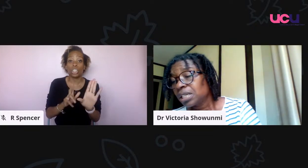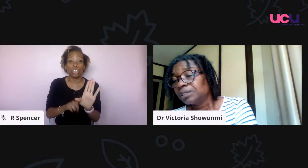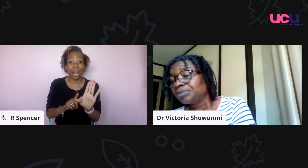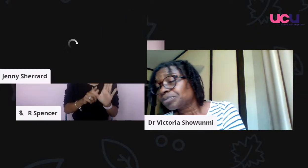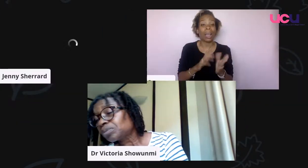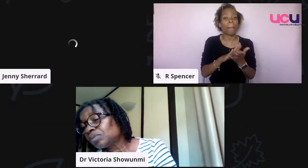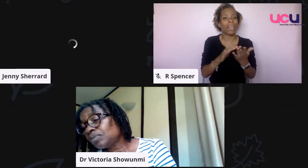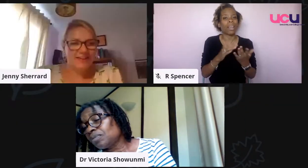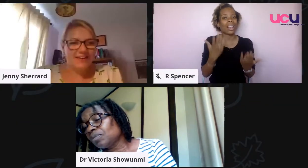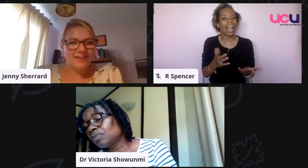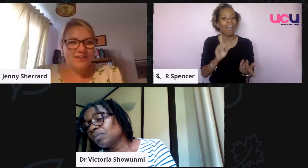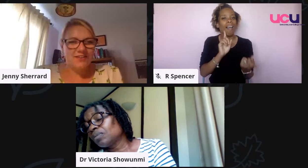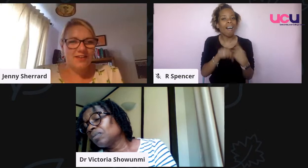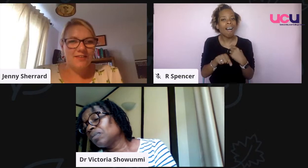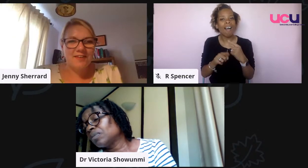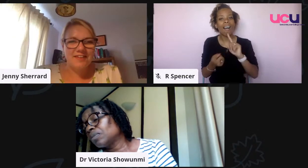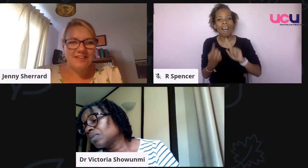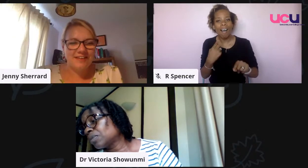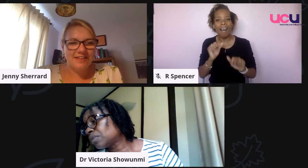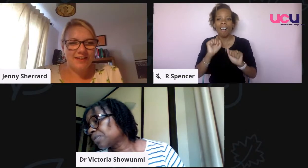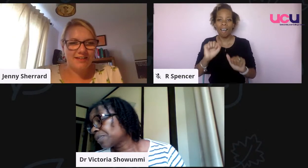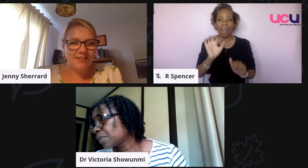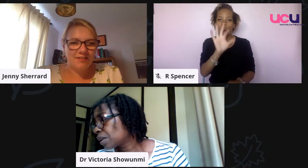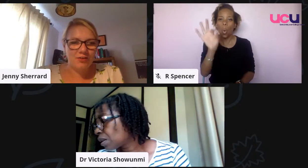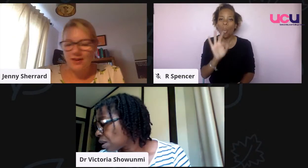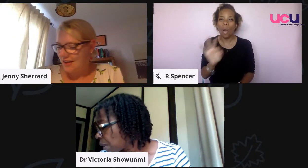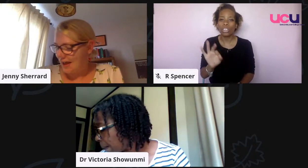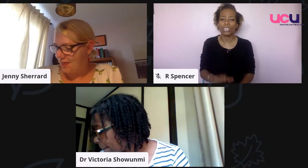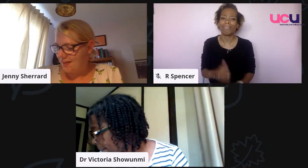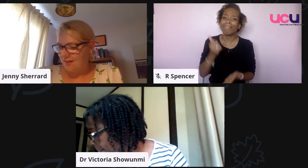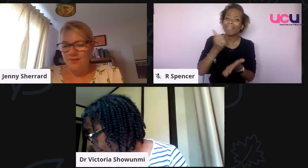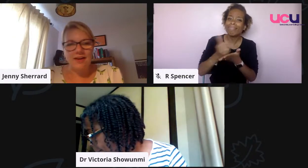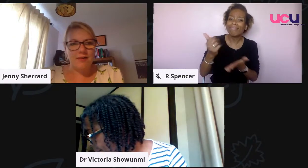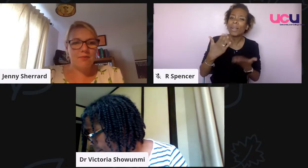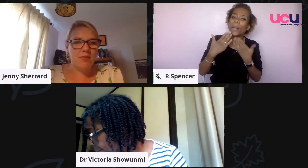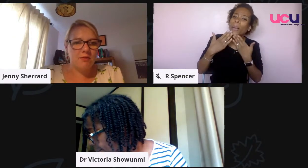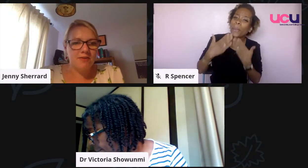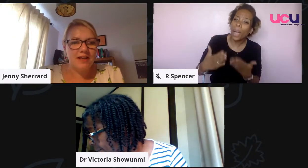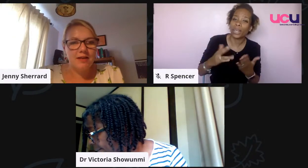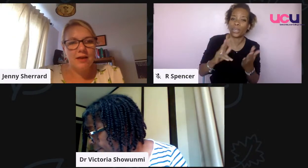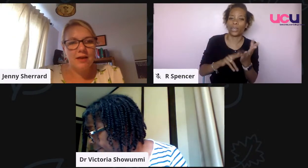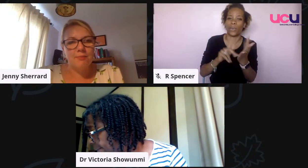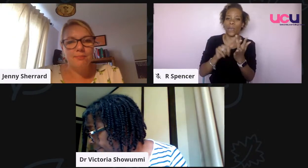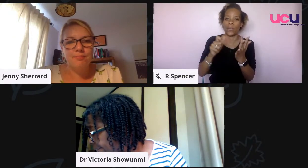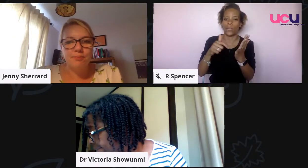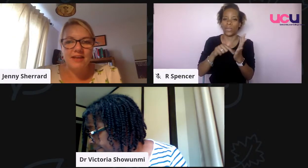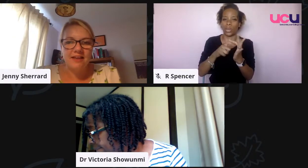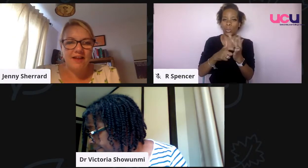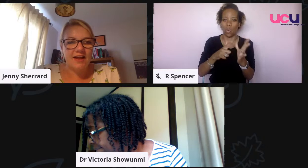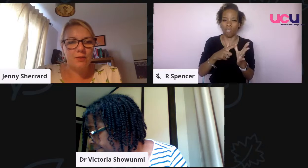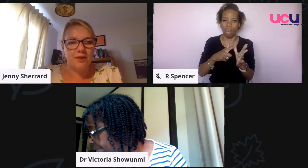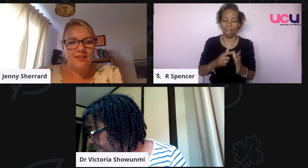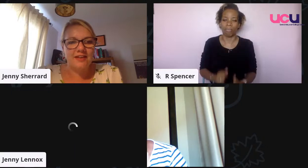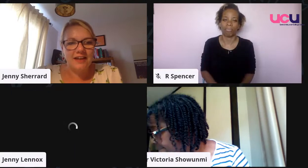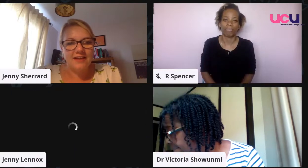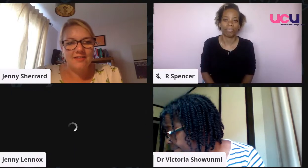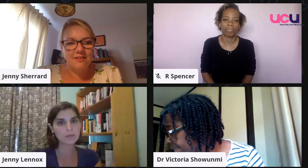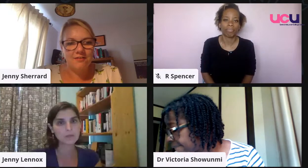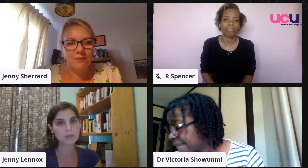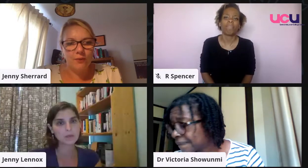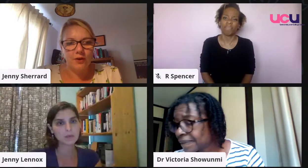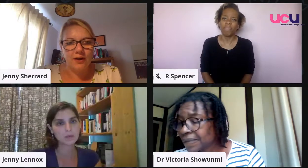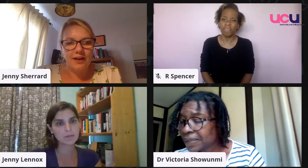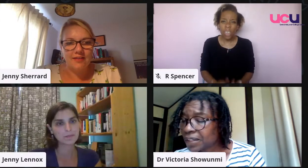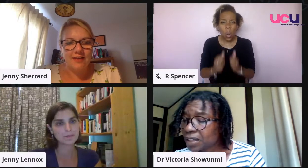questions. That's fantastic. Thanks, Victoria. Yeah, I think that's right. Really bringing that equality lens